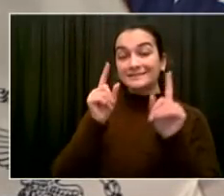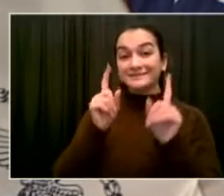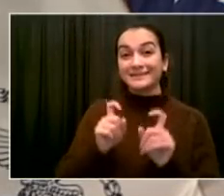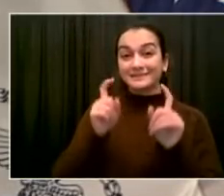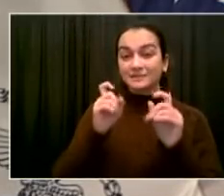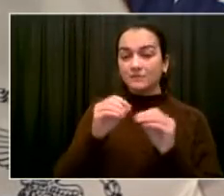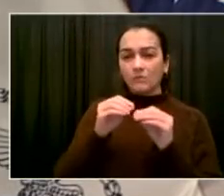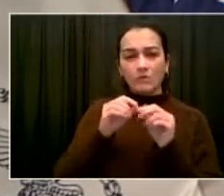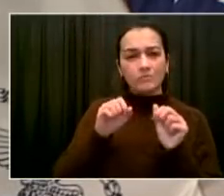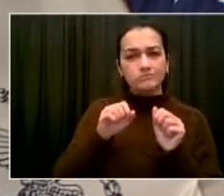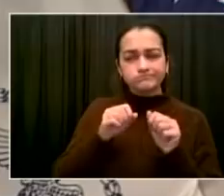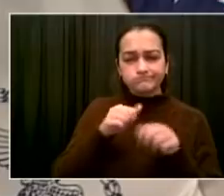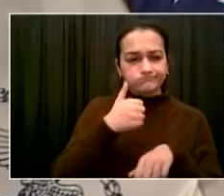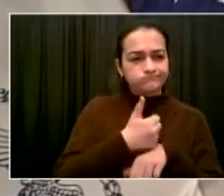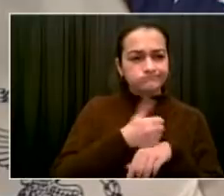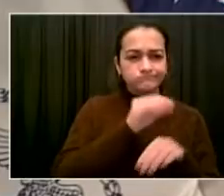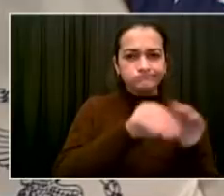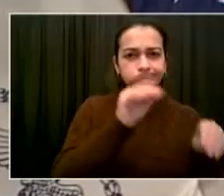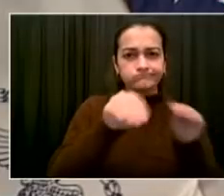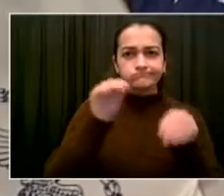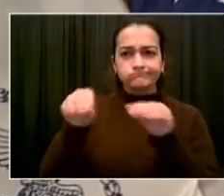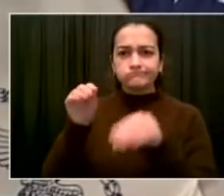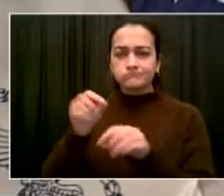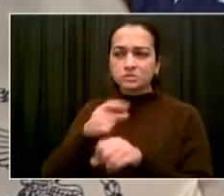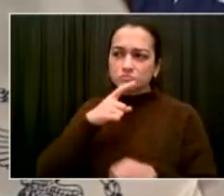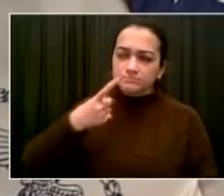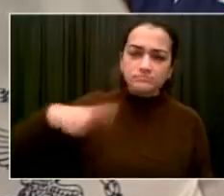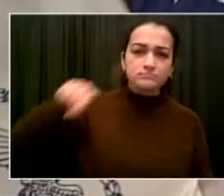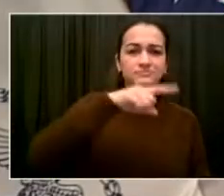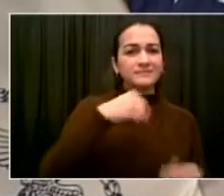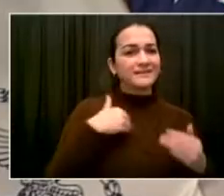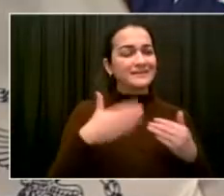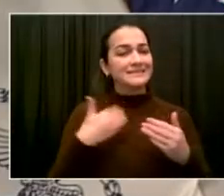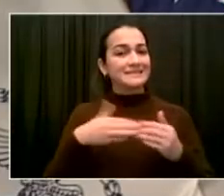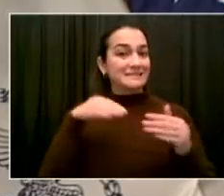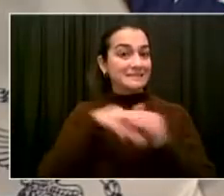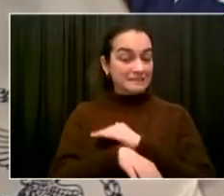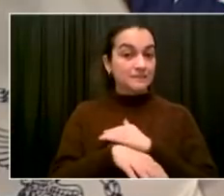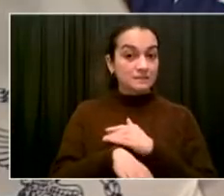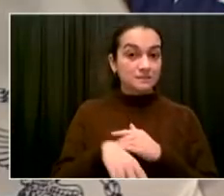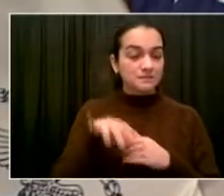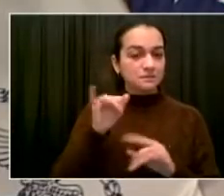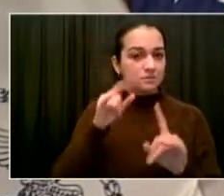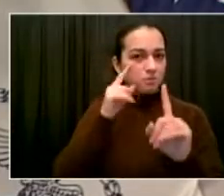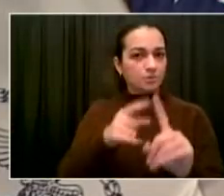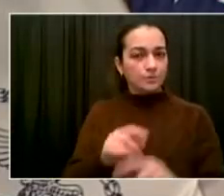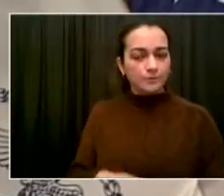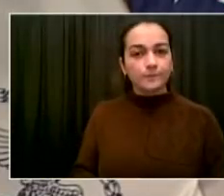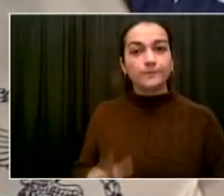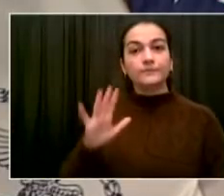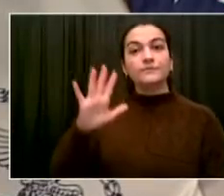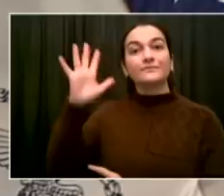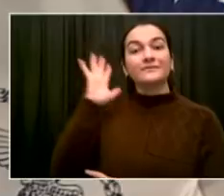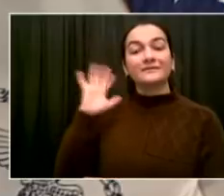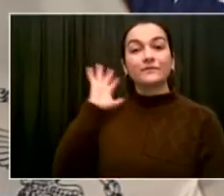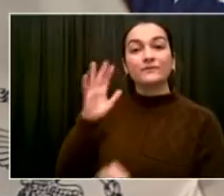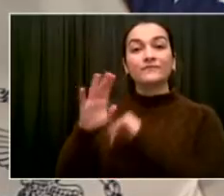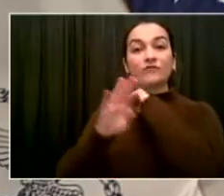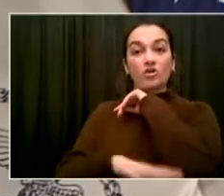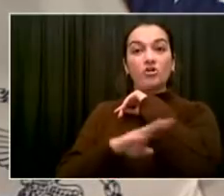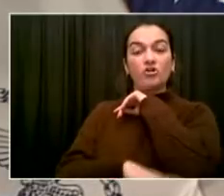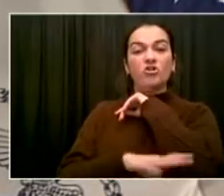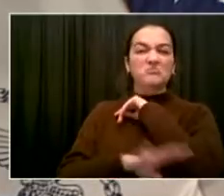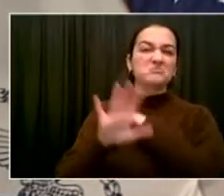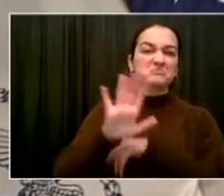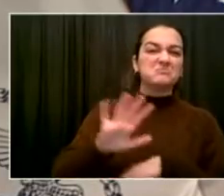to a few of the specifics, but the bottom line is for a period of time, we saw much less demand, like much less demand before